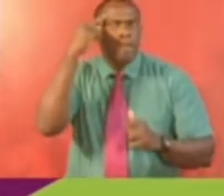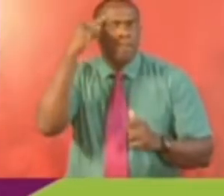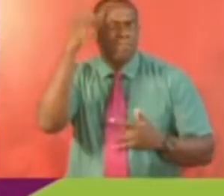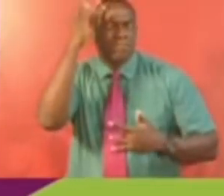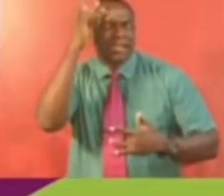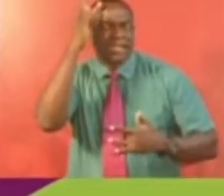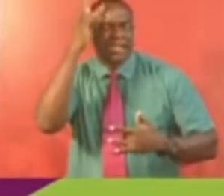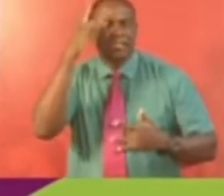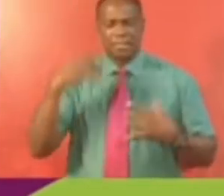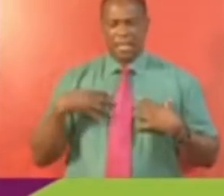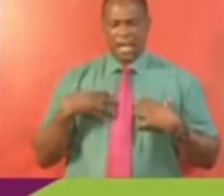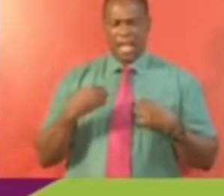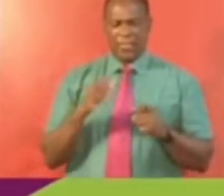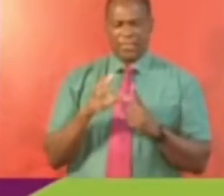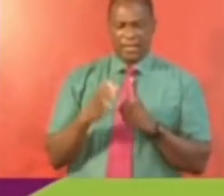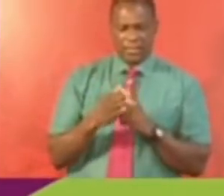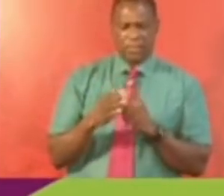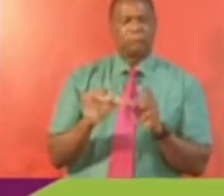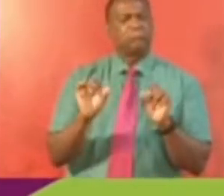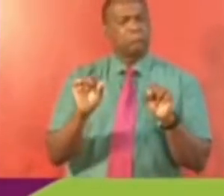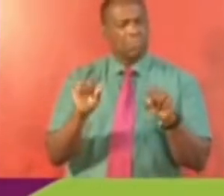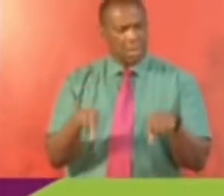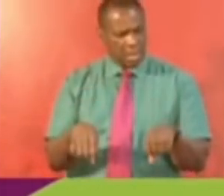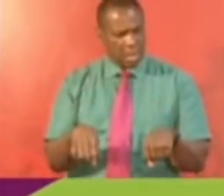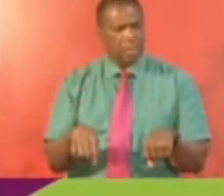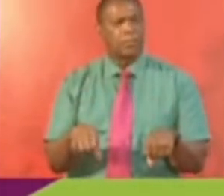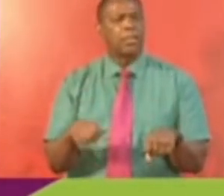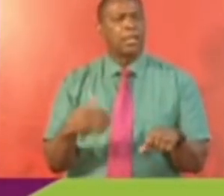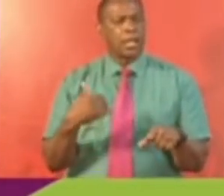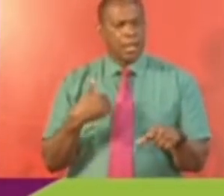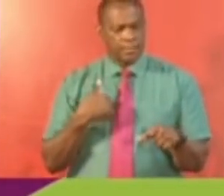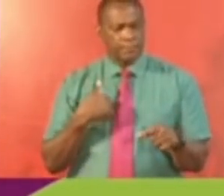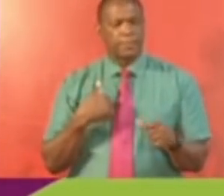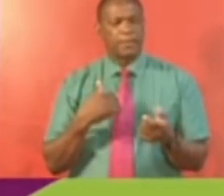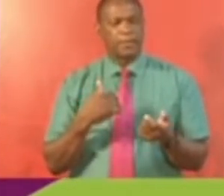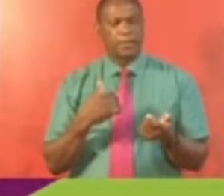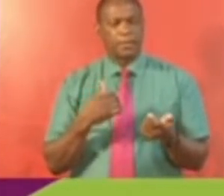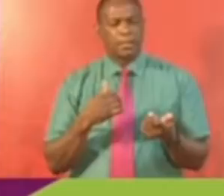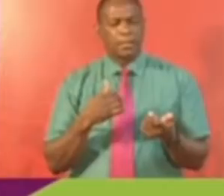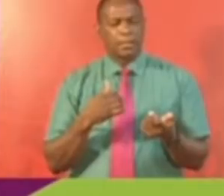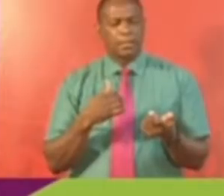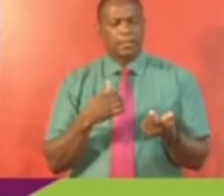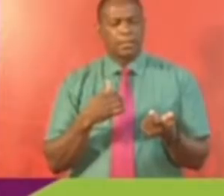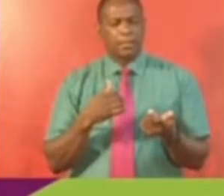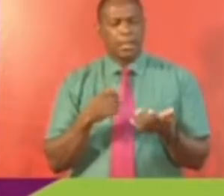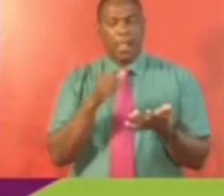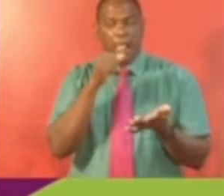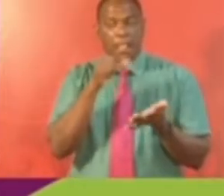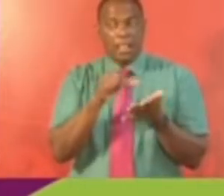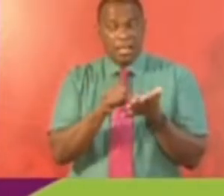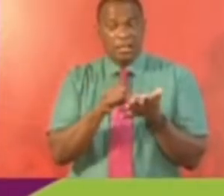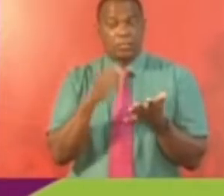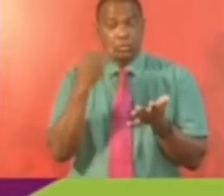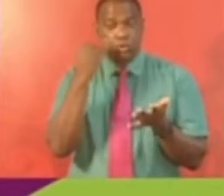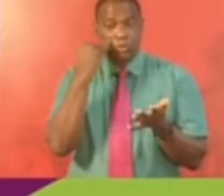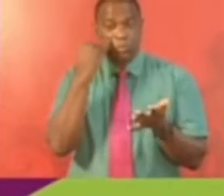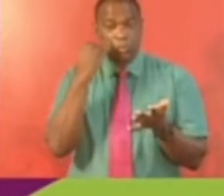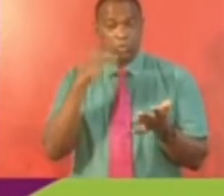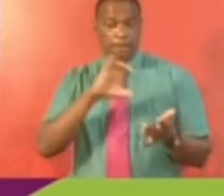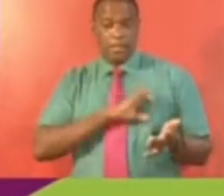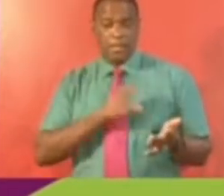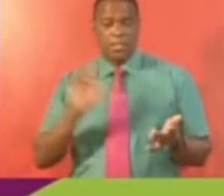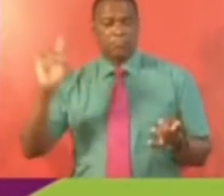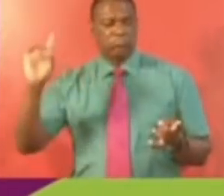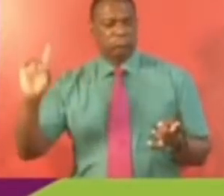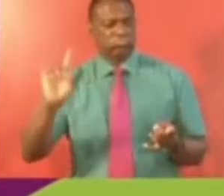conditions should have their medical letters on them when they, if the police comes to ask them about the face masks and